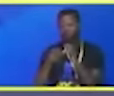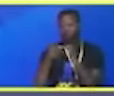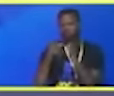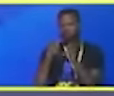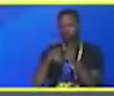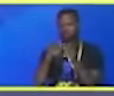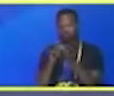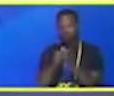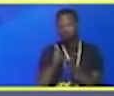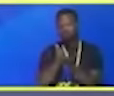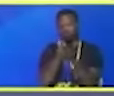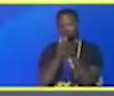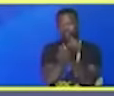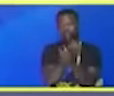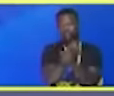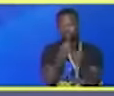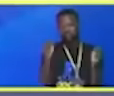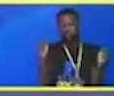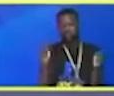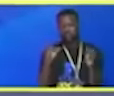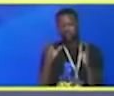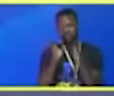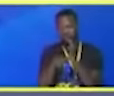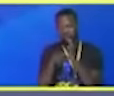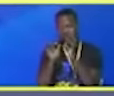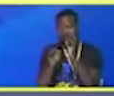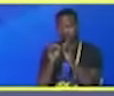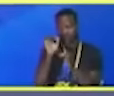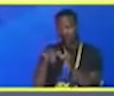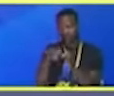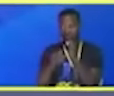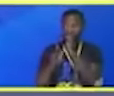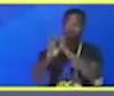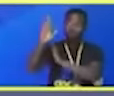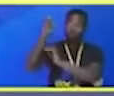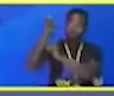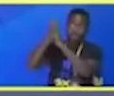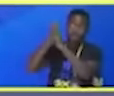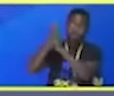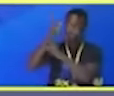to release. Are we together? And if it is true that God is Father, it says